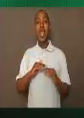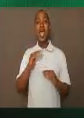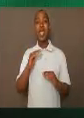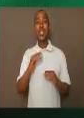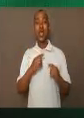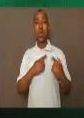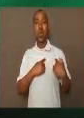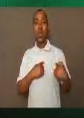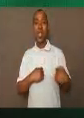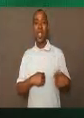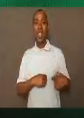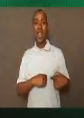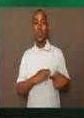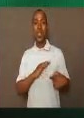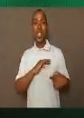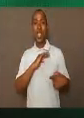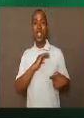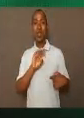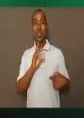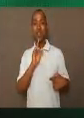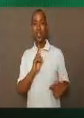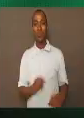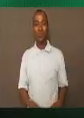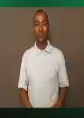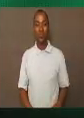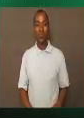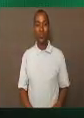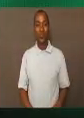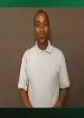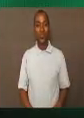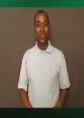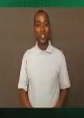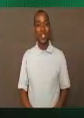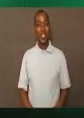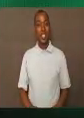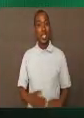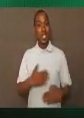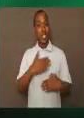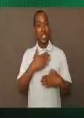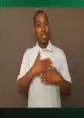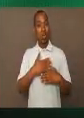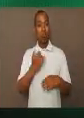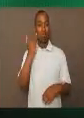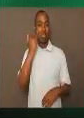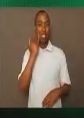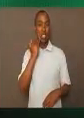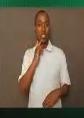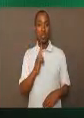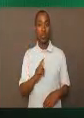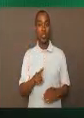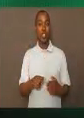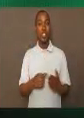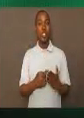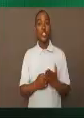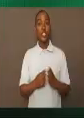the top chambers of the heart. The walls are thin and can